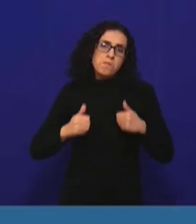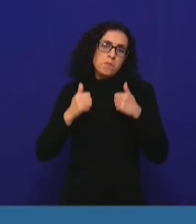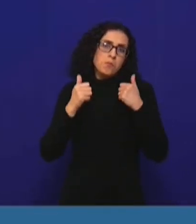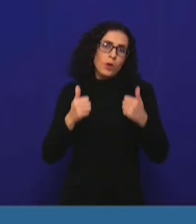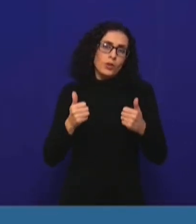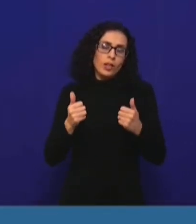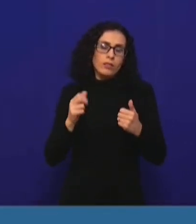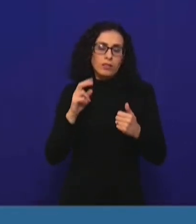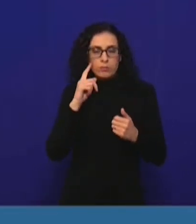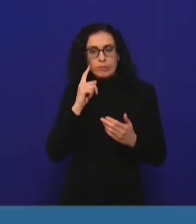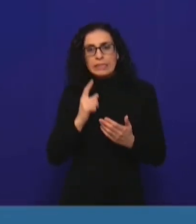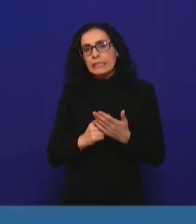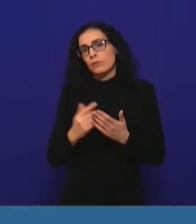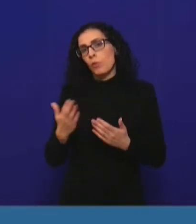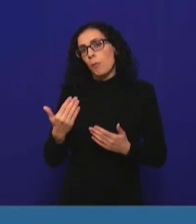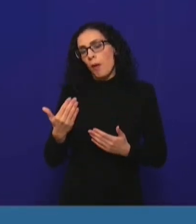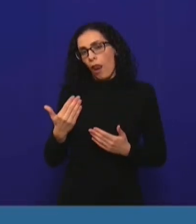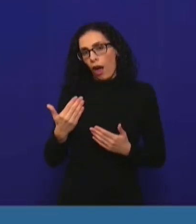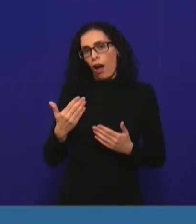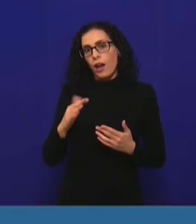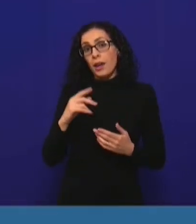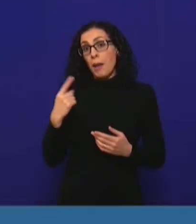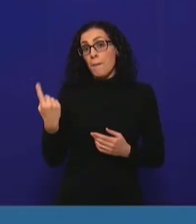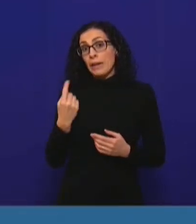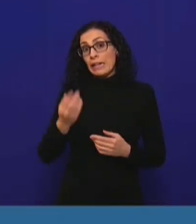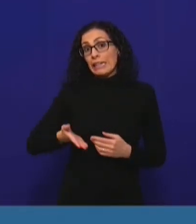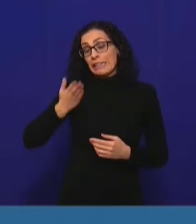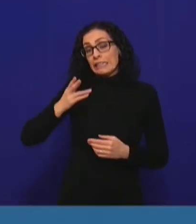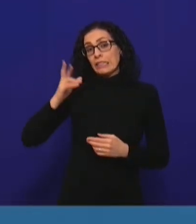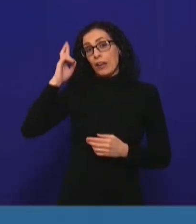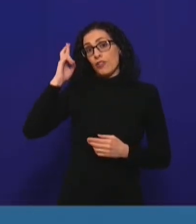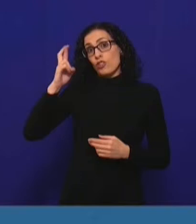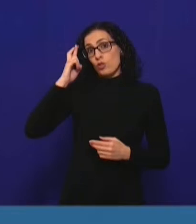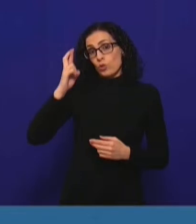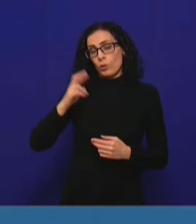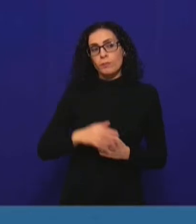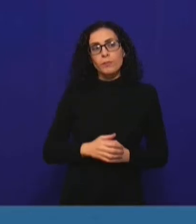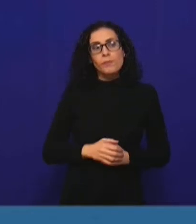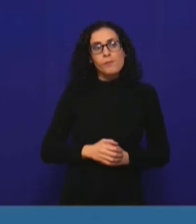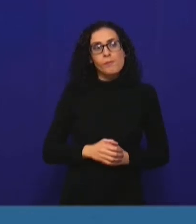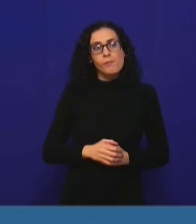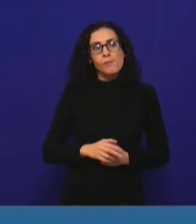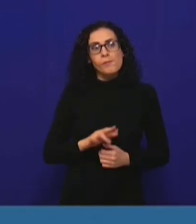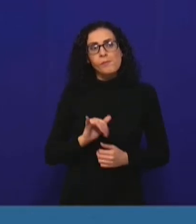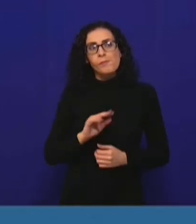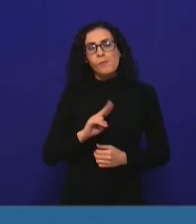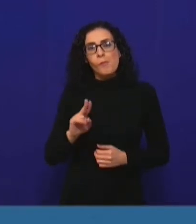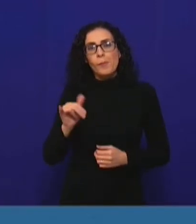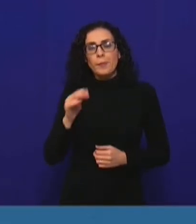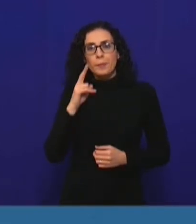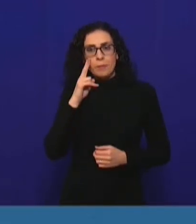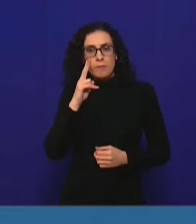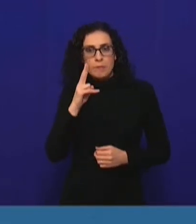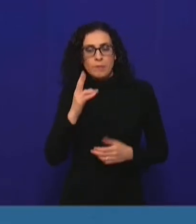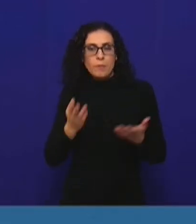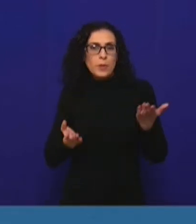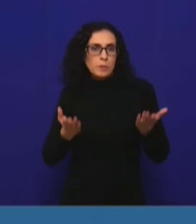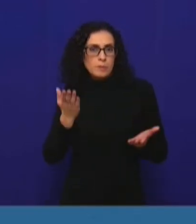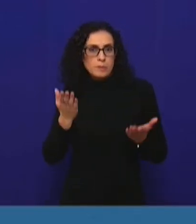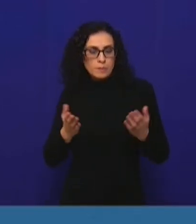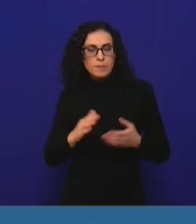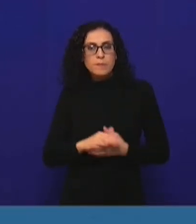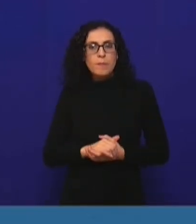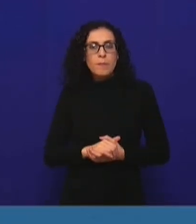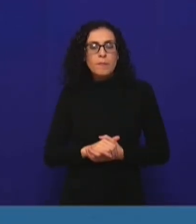l-iktar target groups li jista' jkollok komplikazzjonijiet jew inkella mwiet fihom. U jekk tara on average il-maġġor